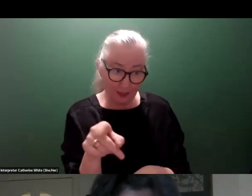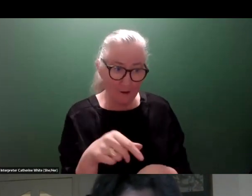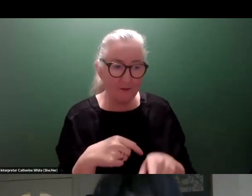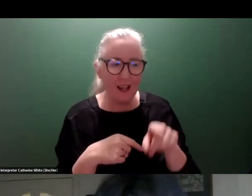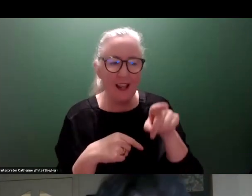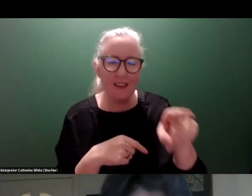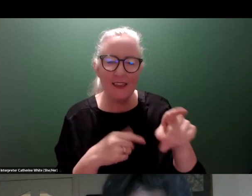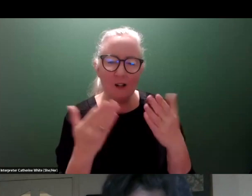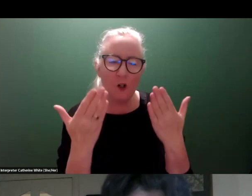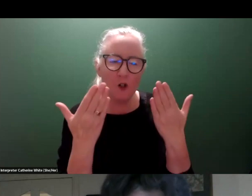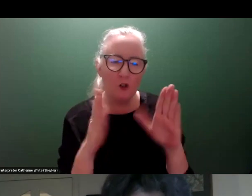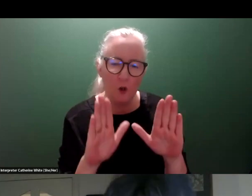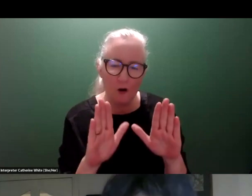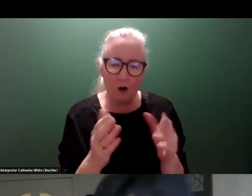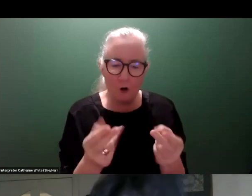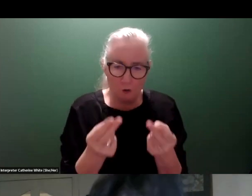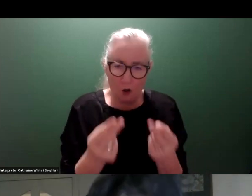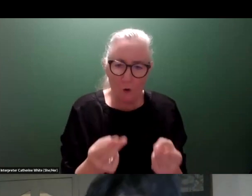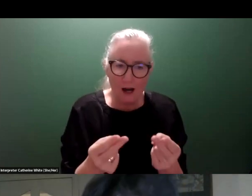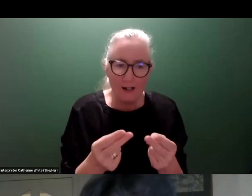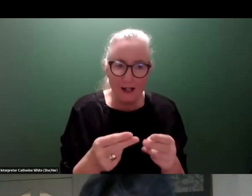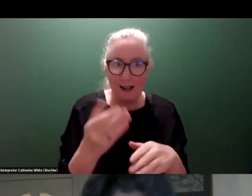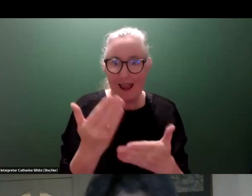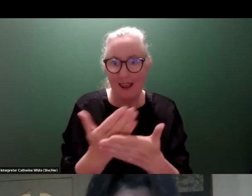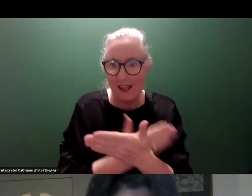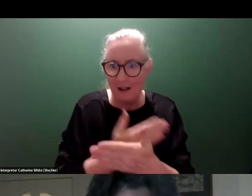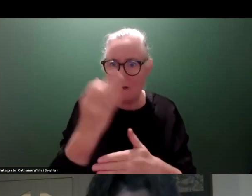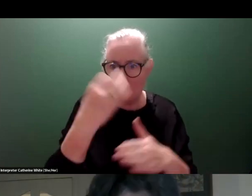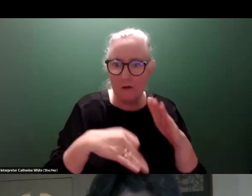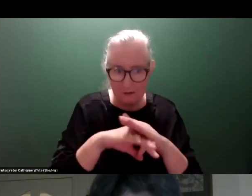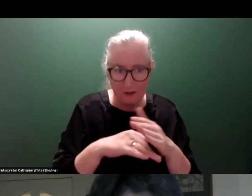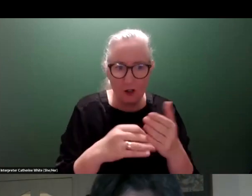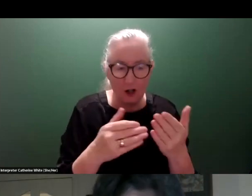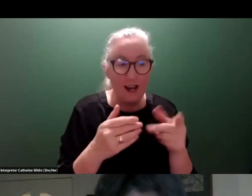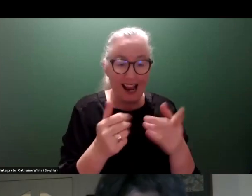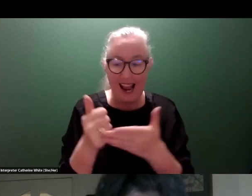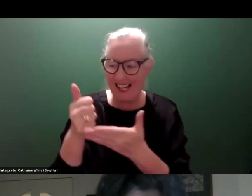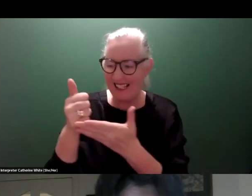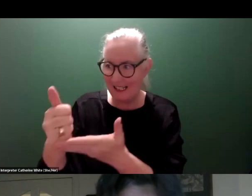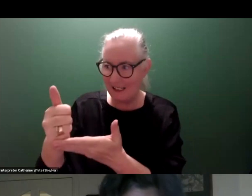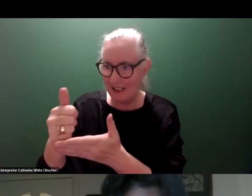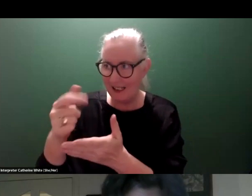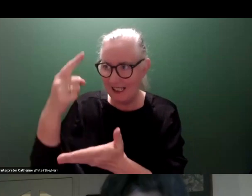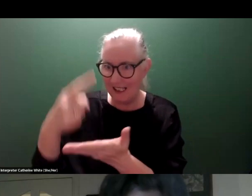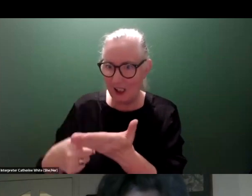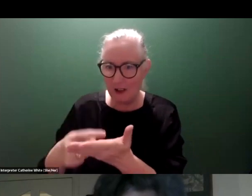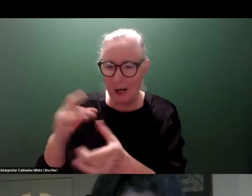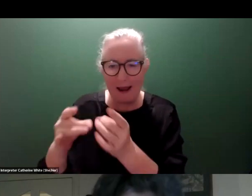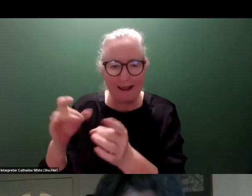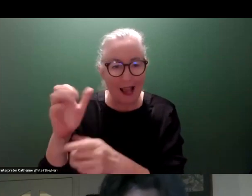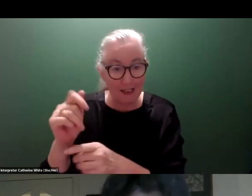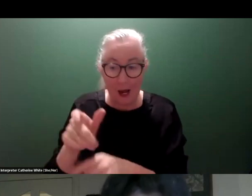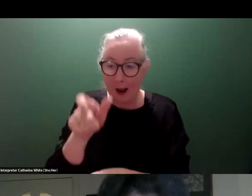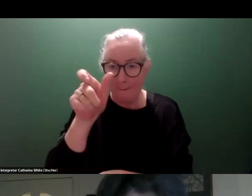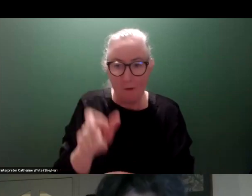This reflects a requirement, a statutory requirement in the Assisted Decision-Making Act, that a person is